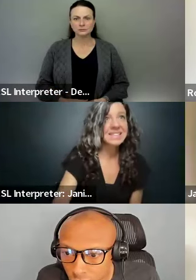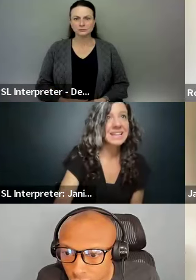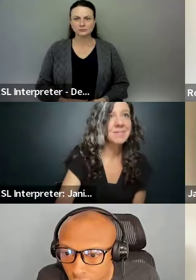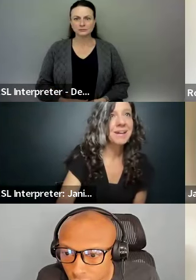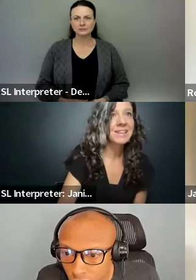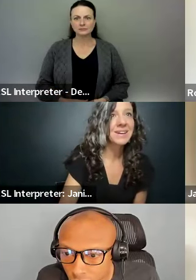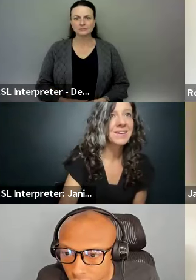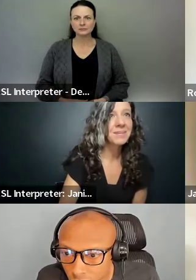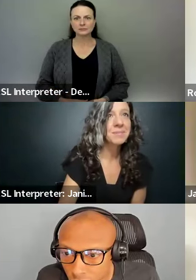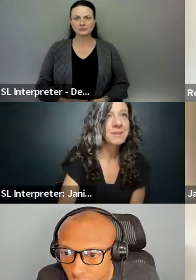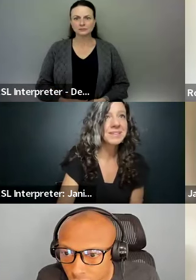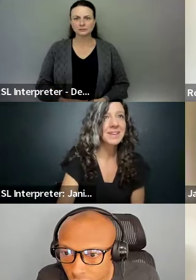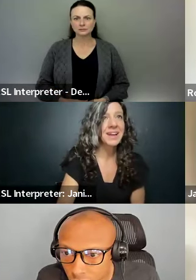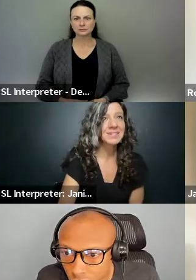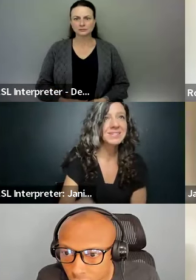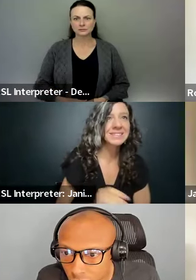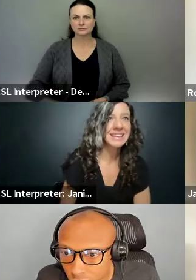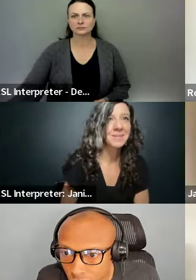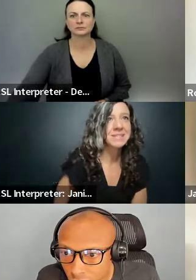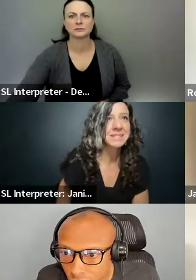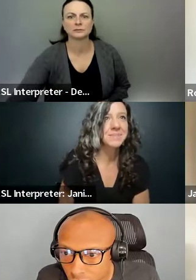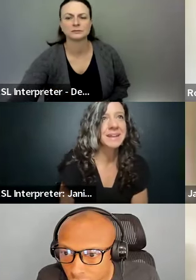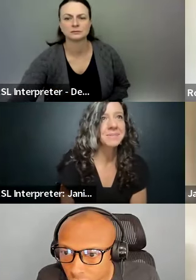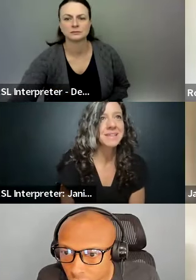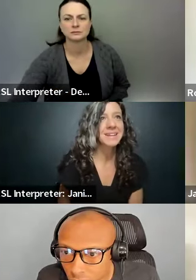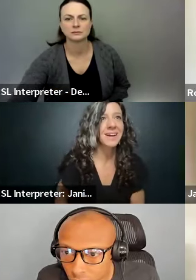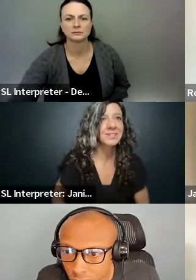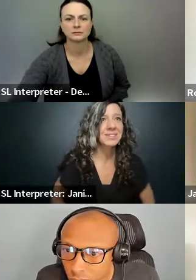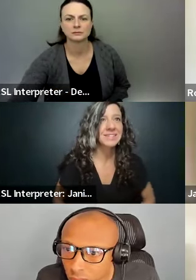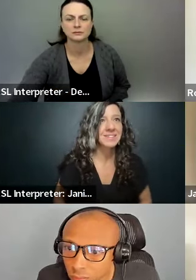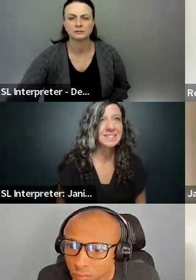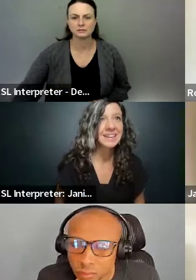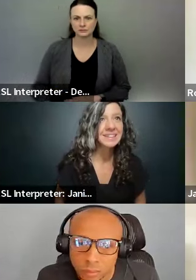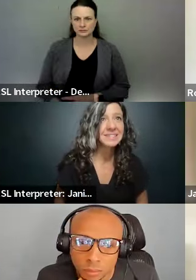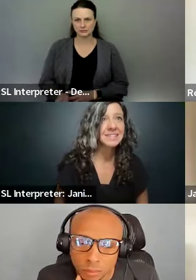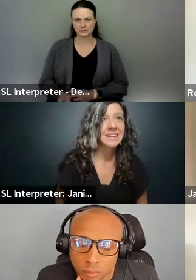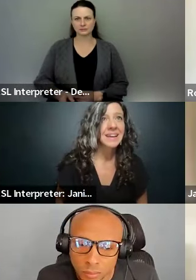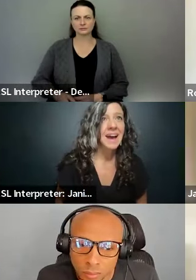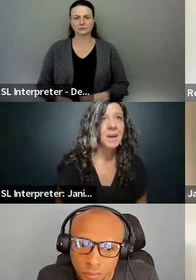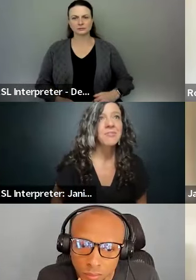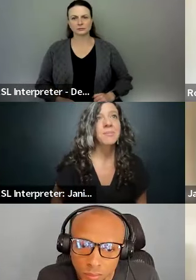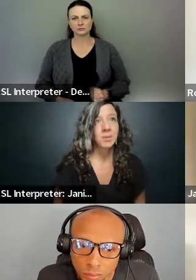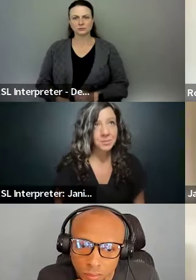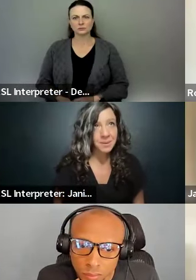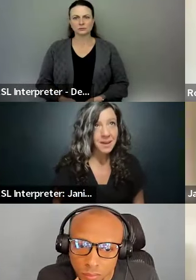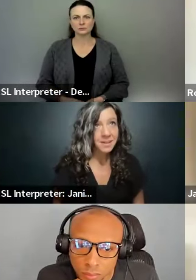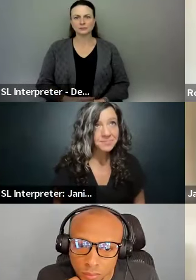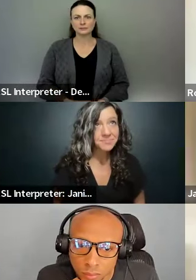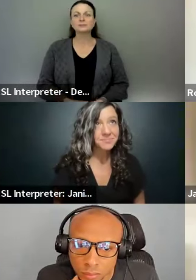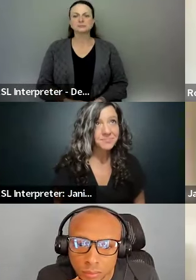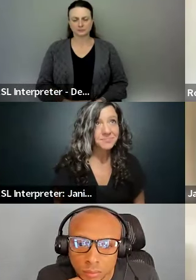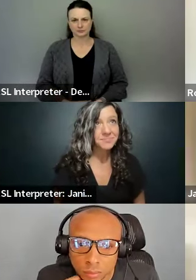Andres says, hello, I'm going to be using international sign language. This is my name sign, Andres Garcias. I'm from